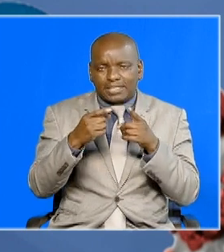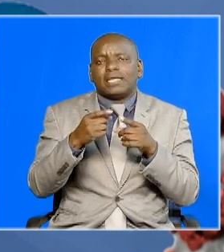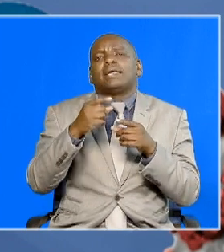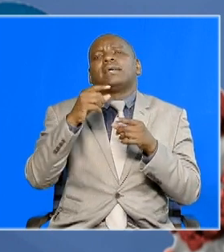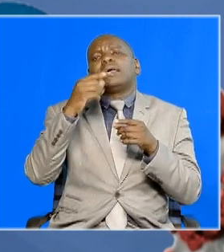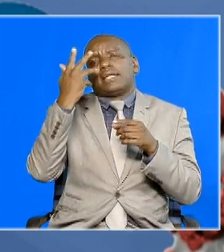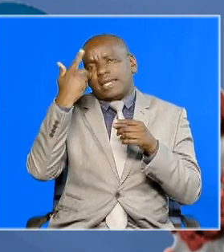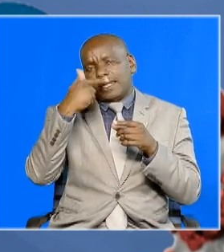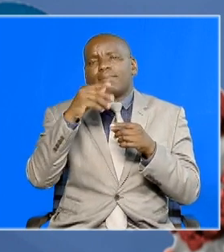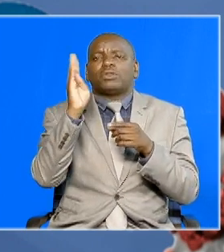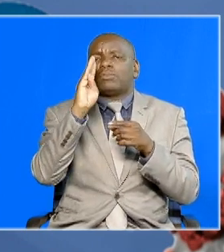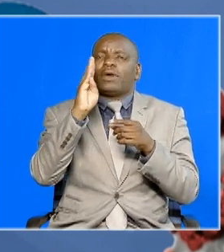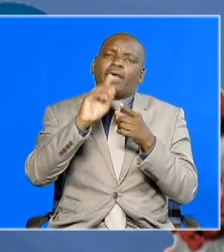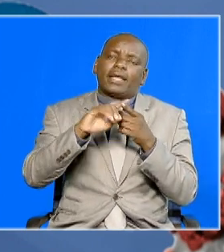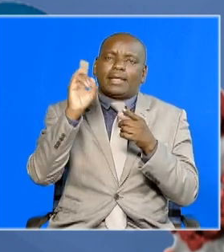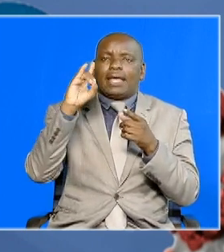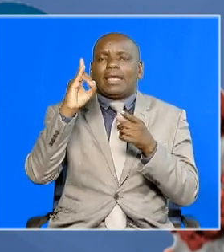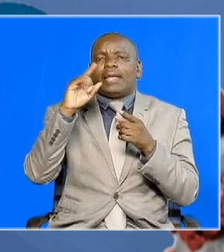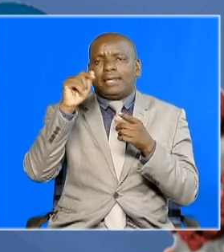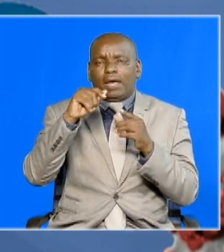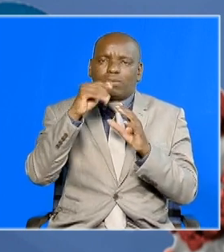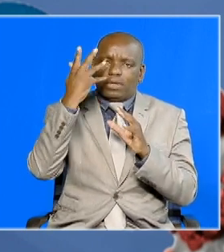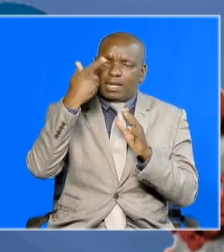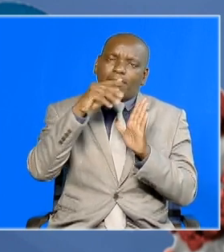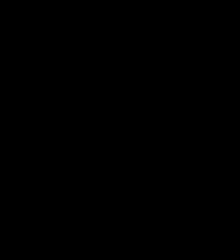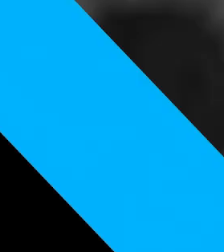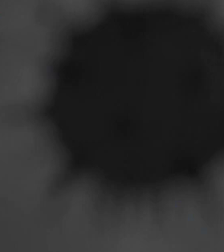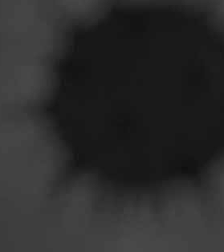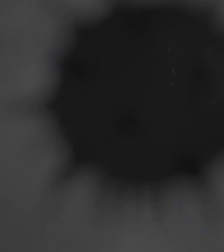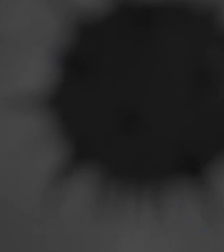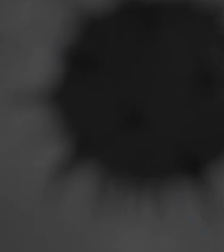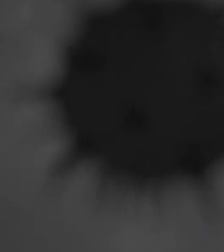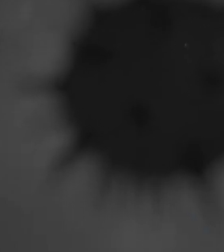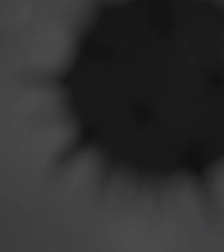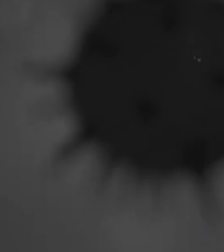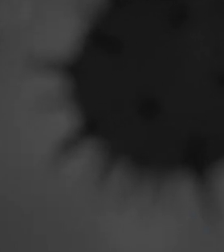that the numbers in these metropolitan provinces are also going down.